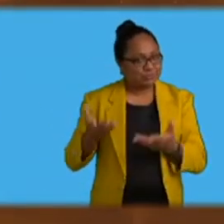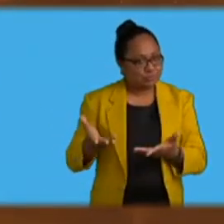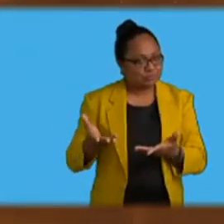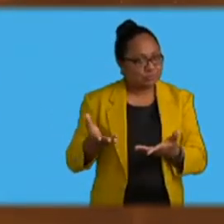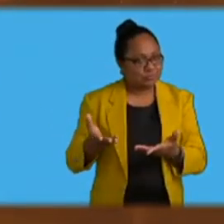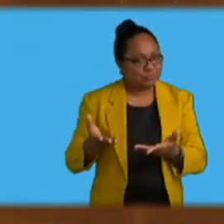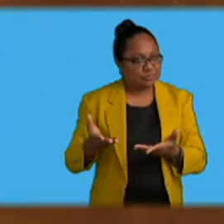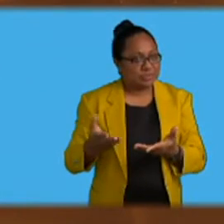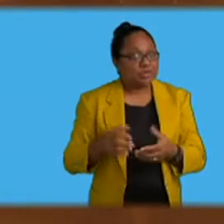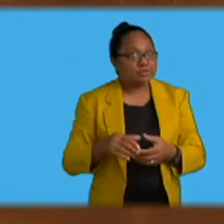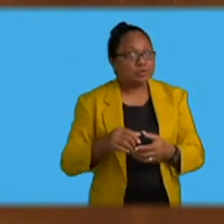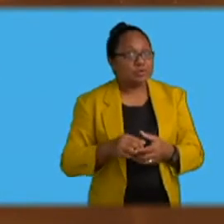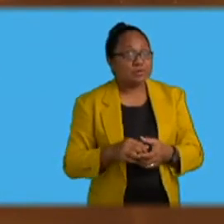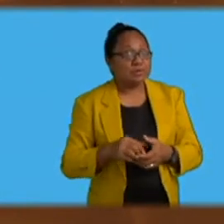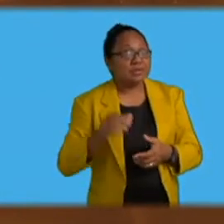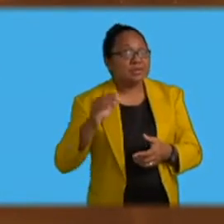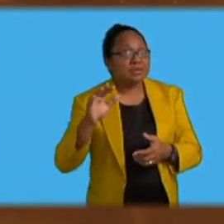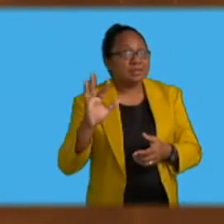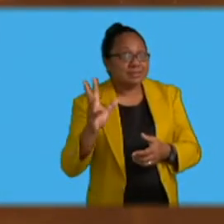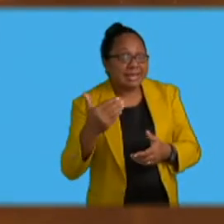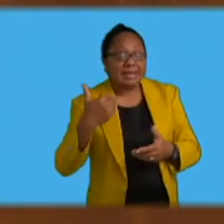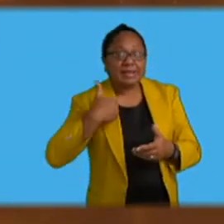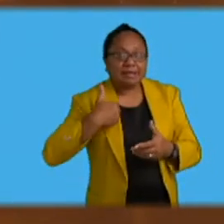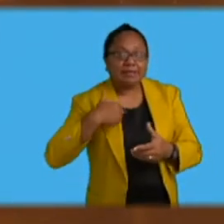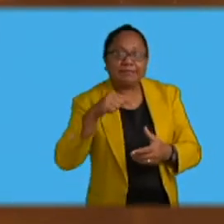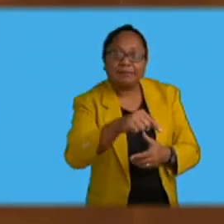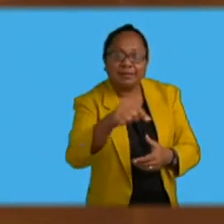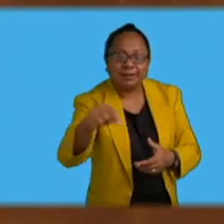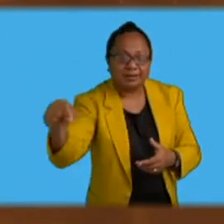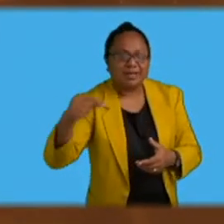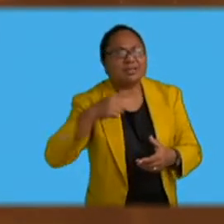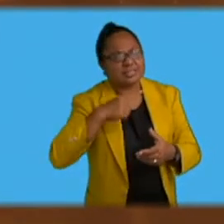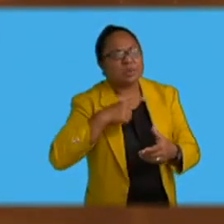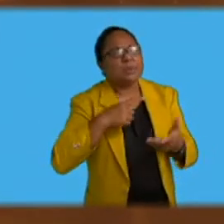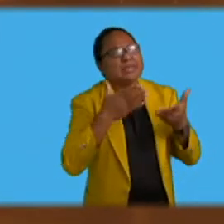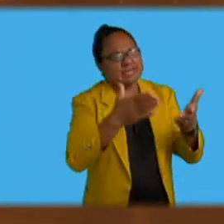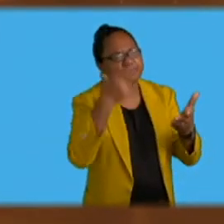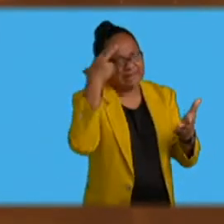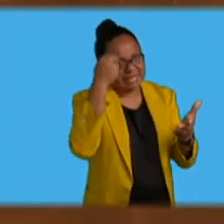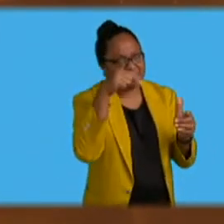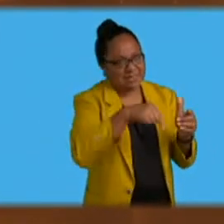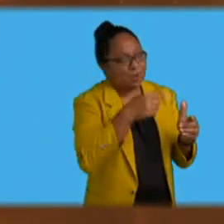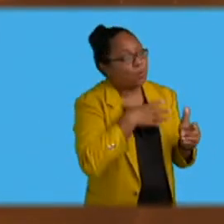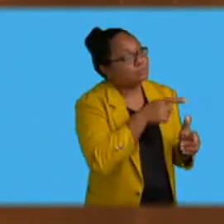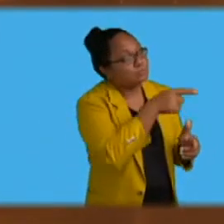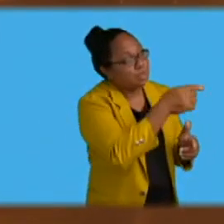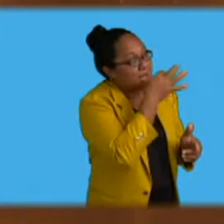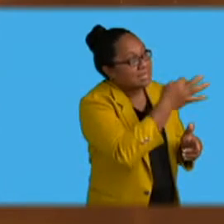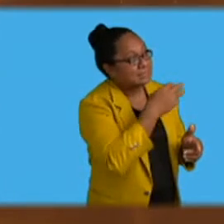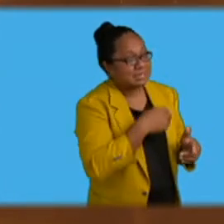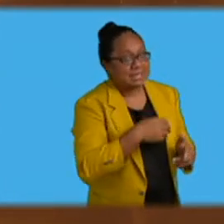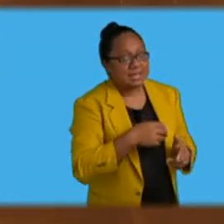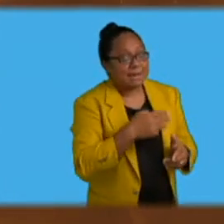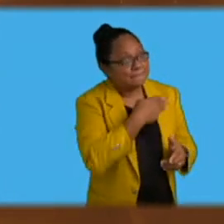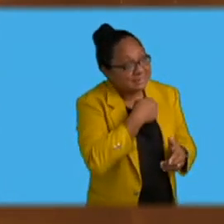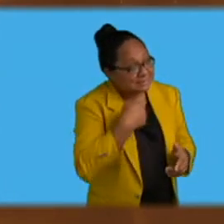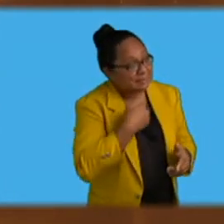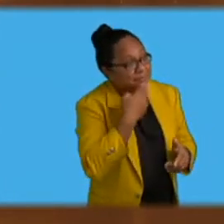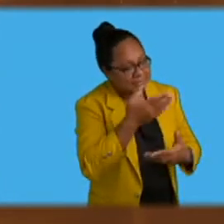from particular areas in the country, which we have to name so that the Honourable